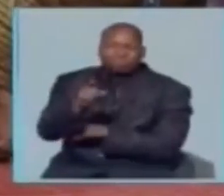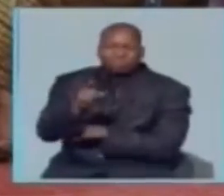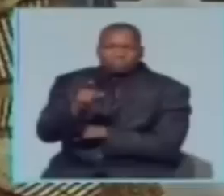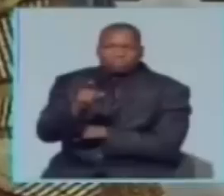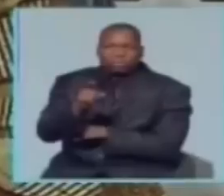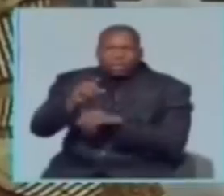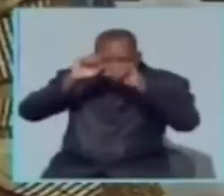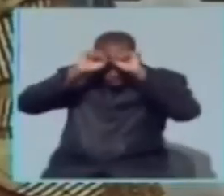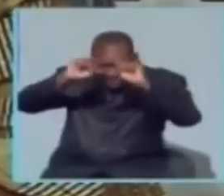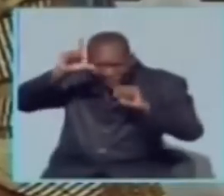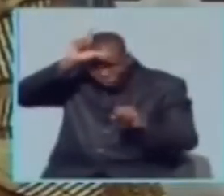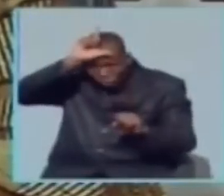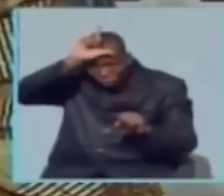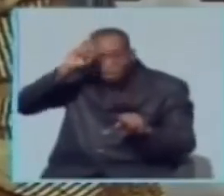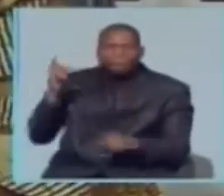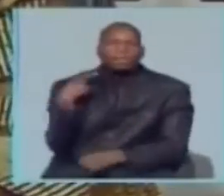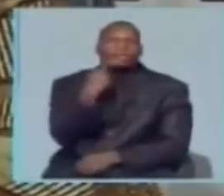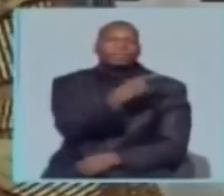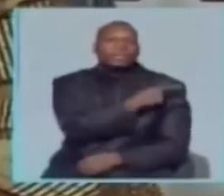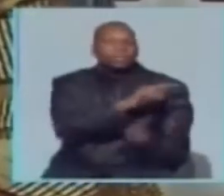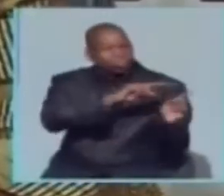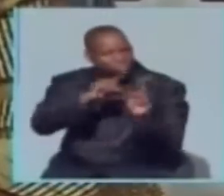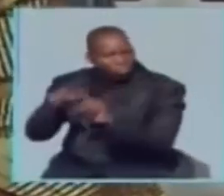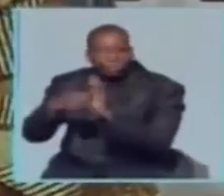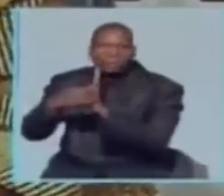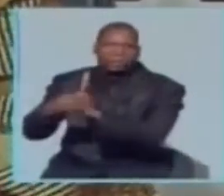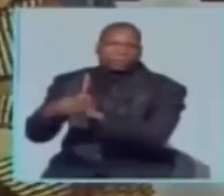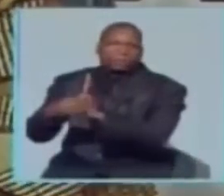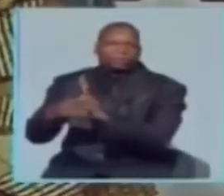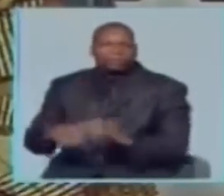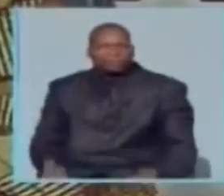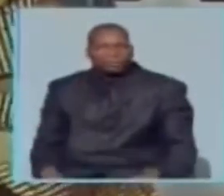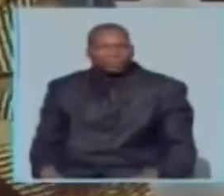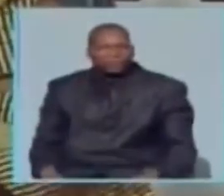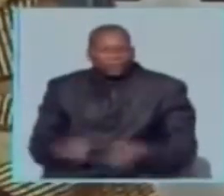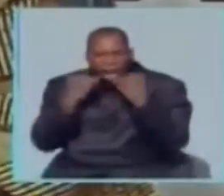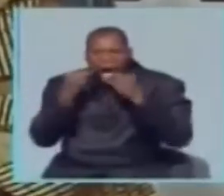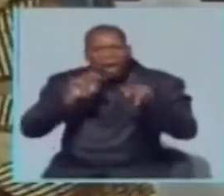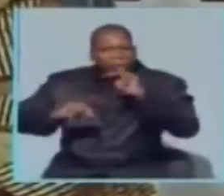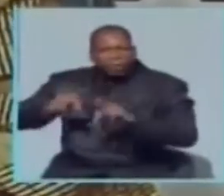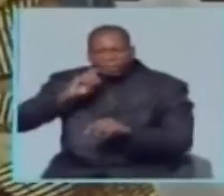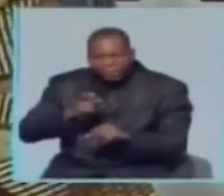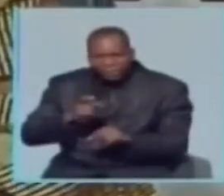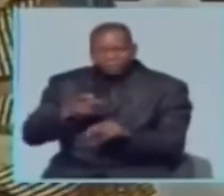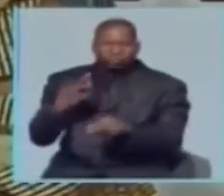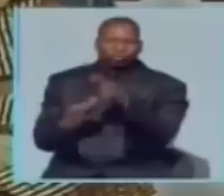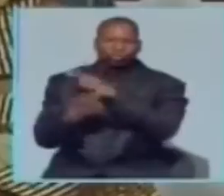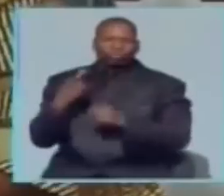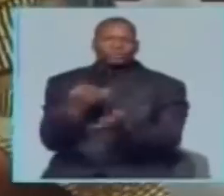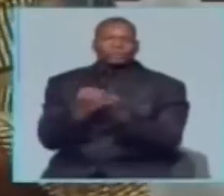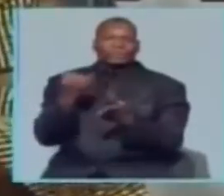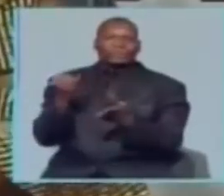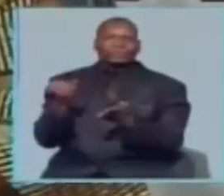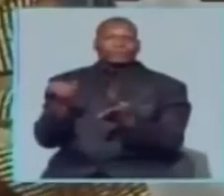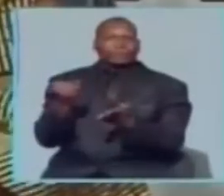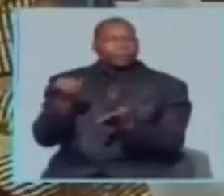when he went to Parliament and said to the citizens, we have to relook at this matter, because